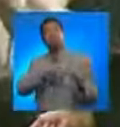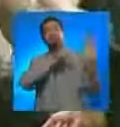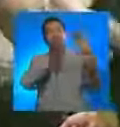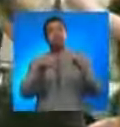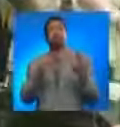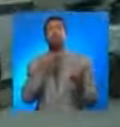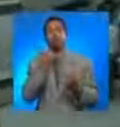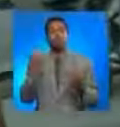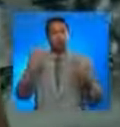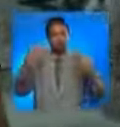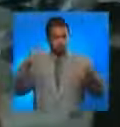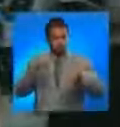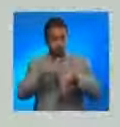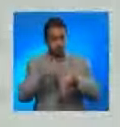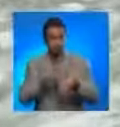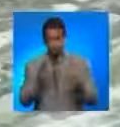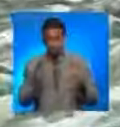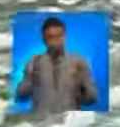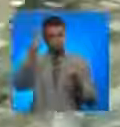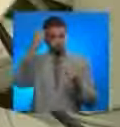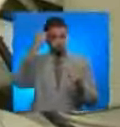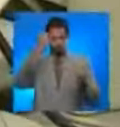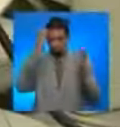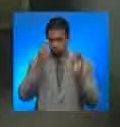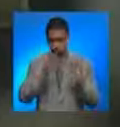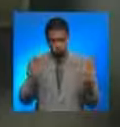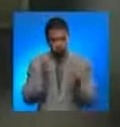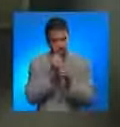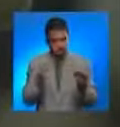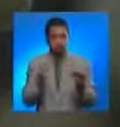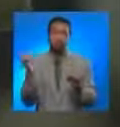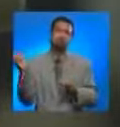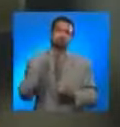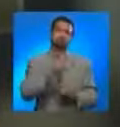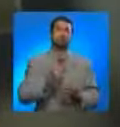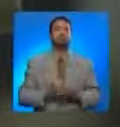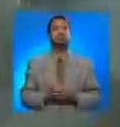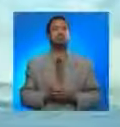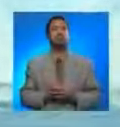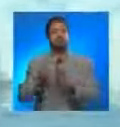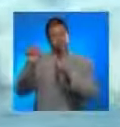the competent authorities declare an end to the watch or warning.